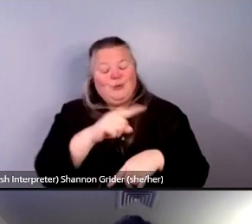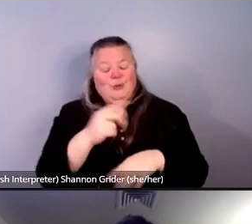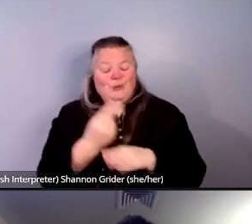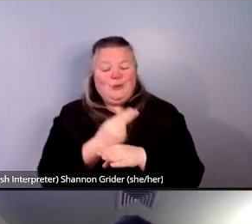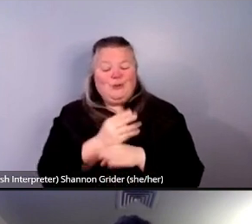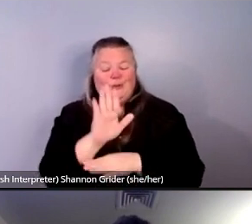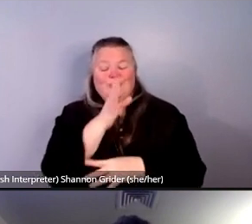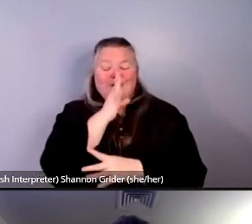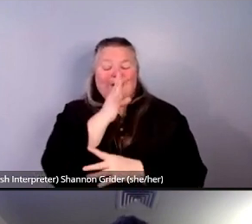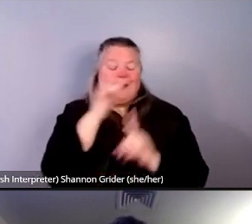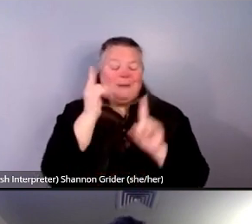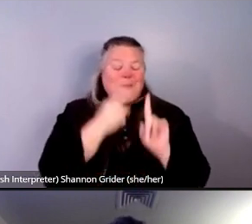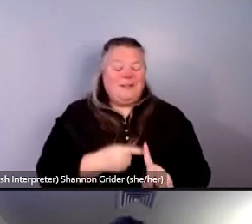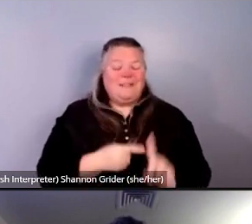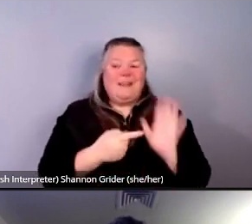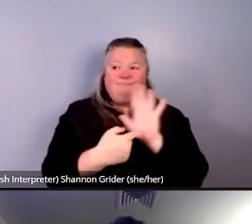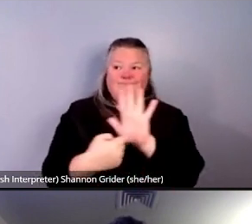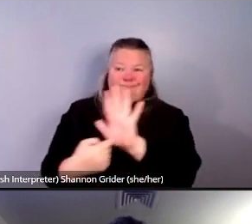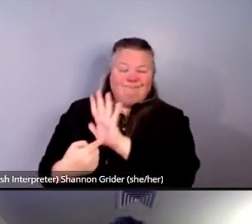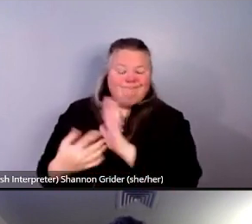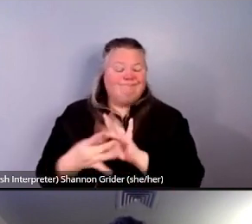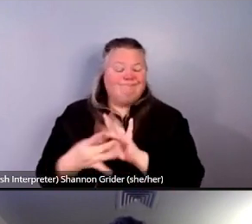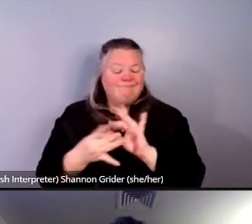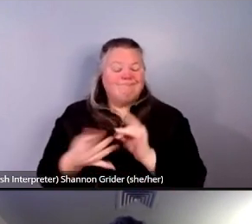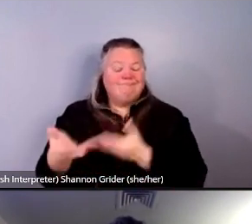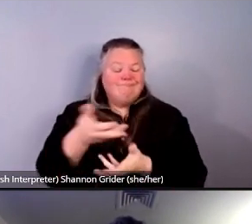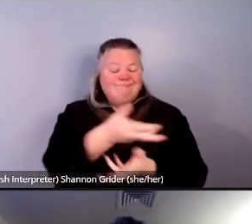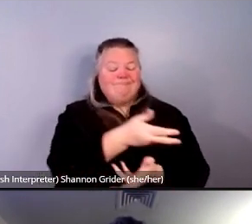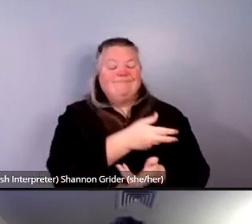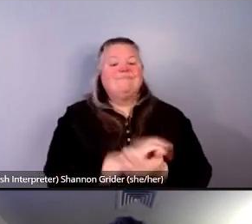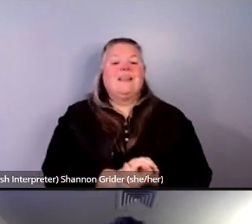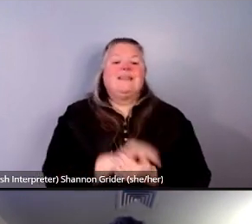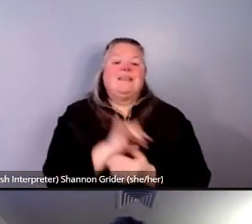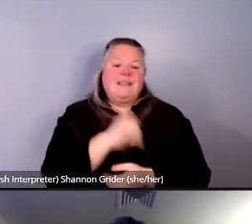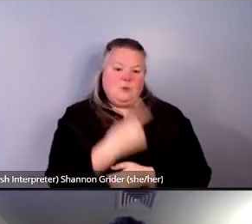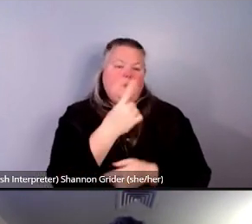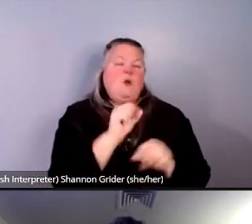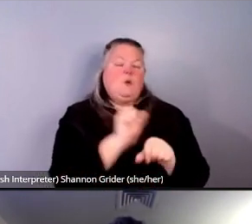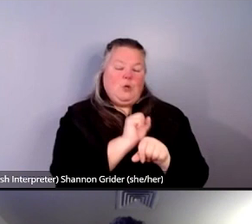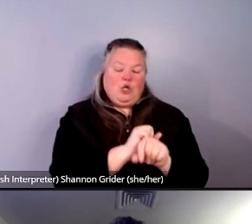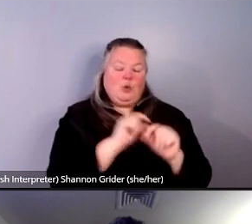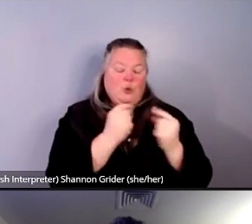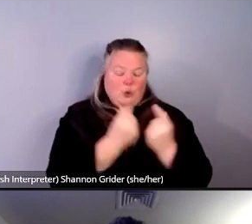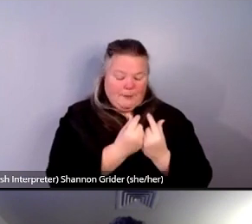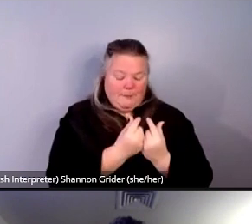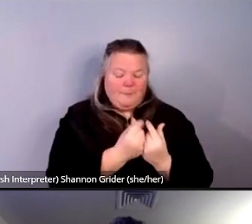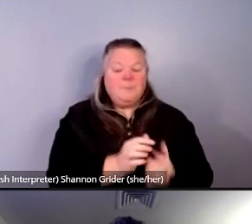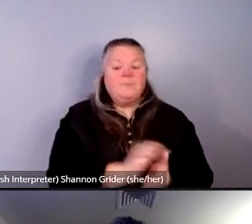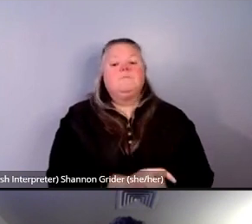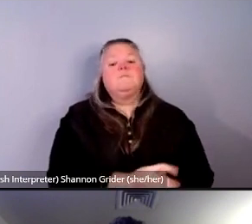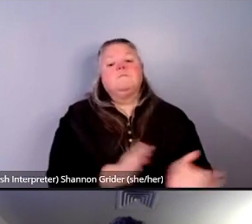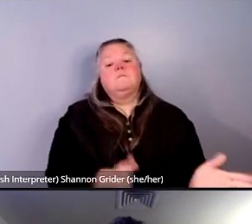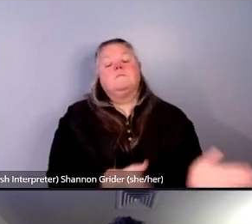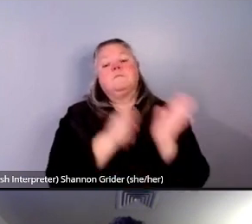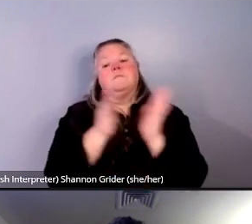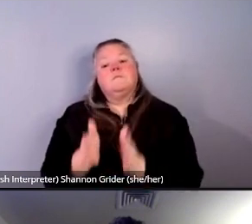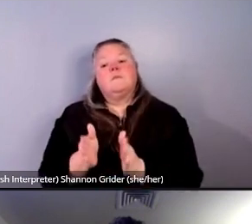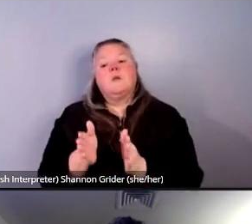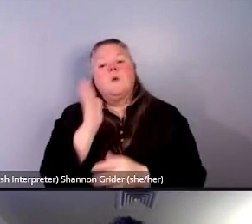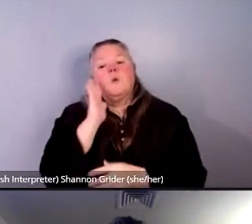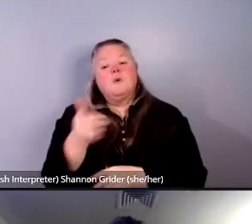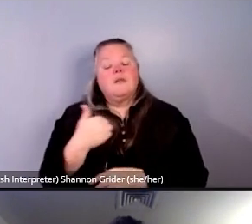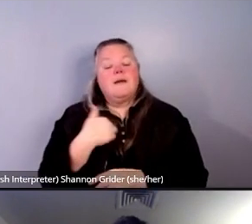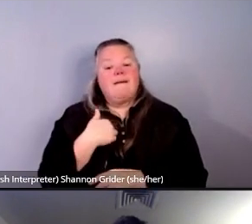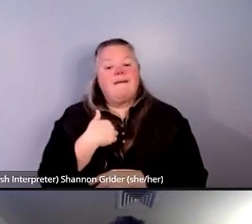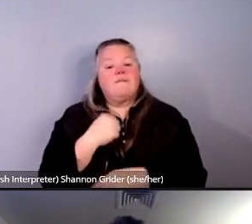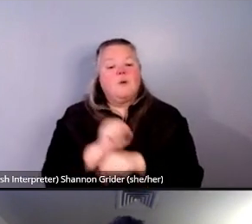and engage with your community members. So that is a work group that is likely to convene. We also will have one